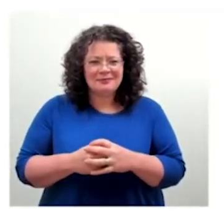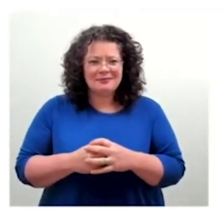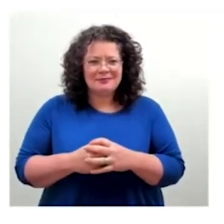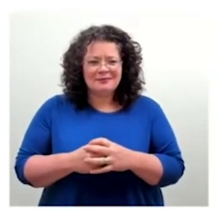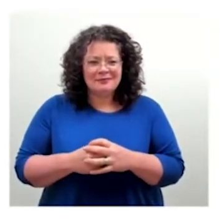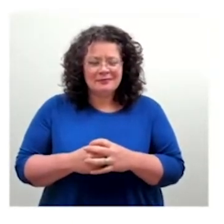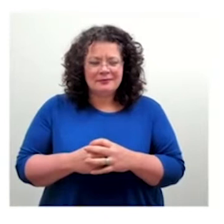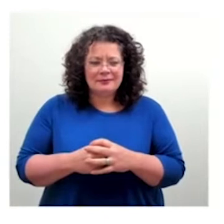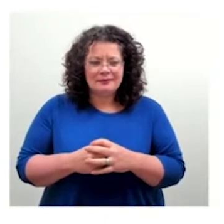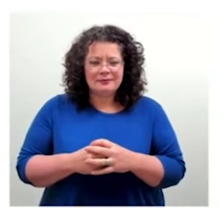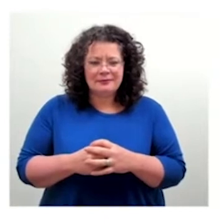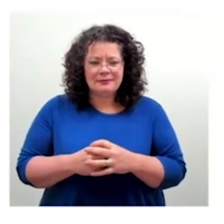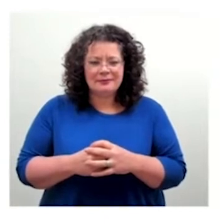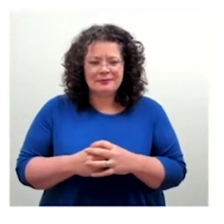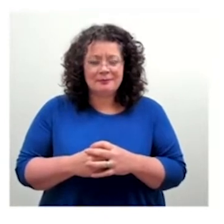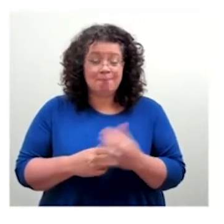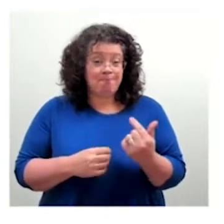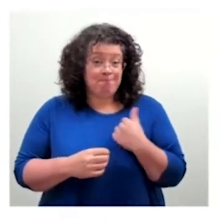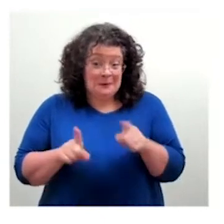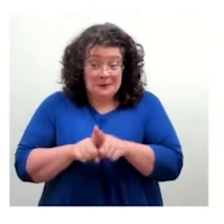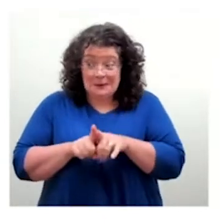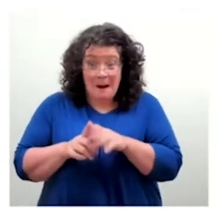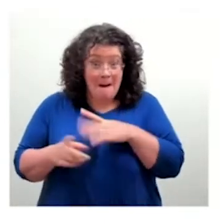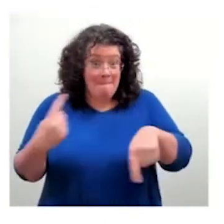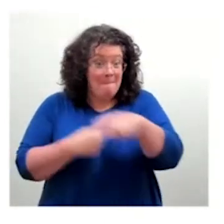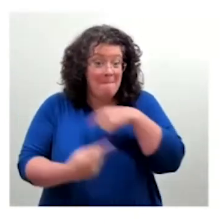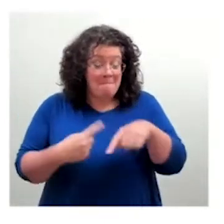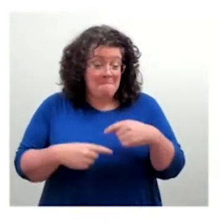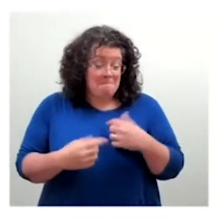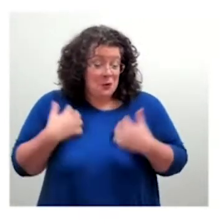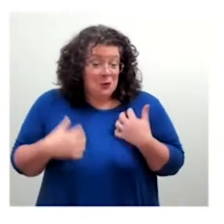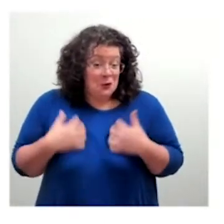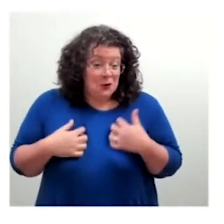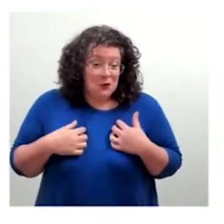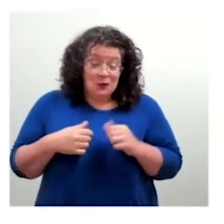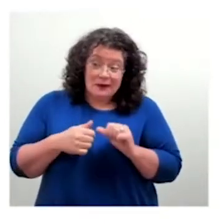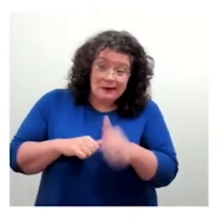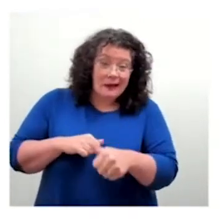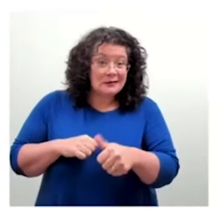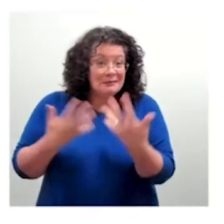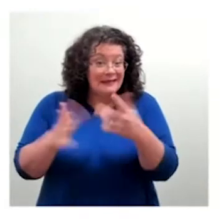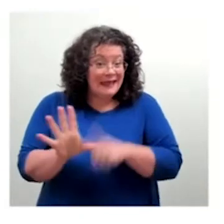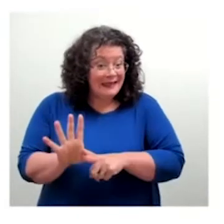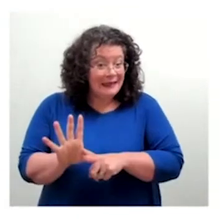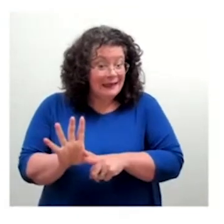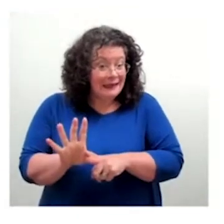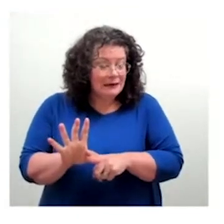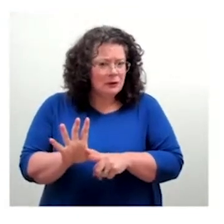of up for the challenge to try and make it, you know, be realized by championing accessibility going